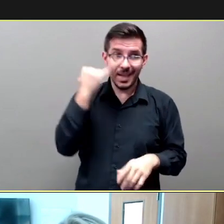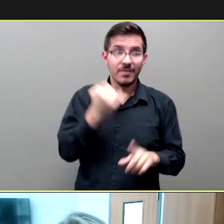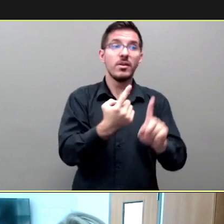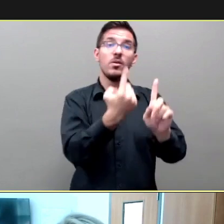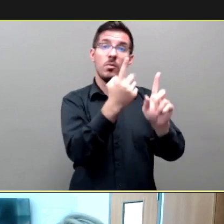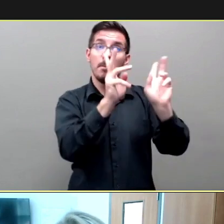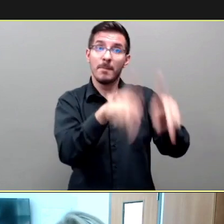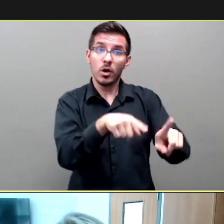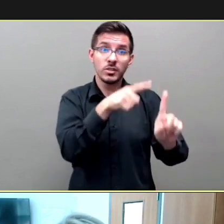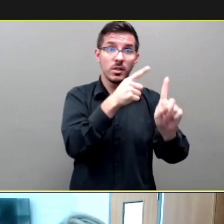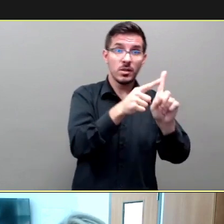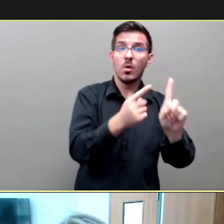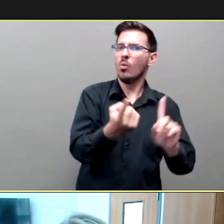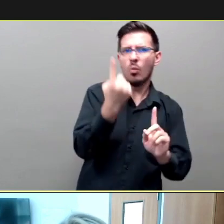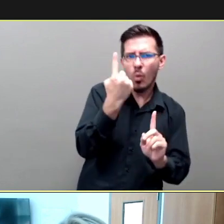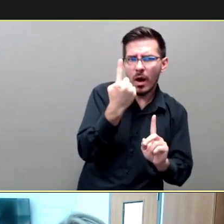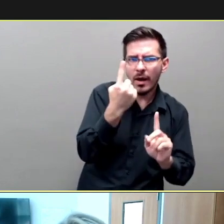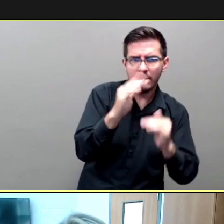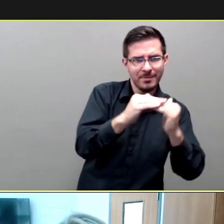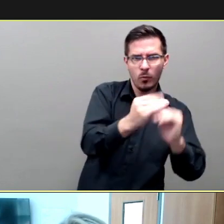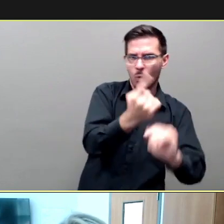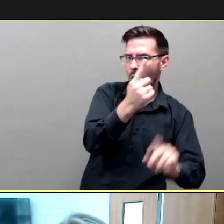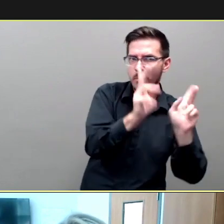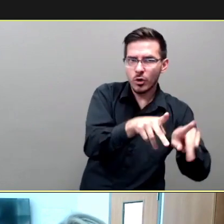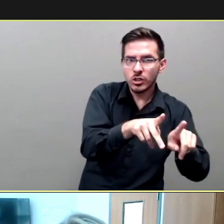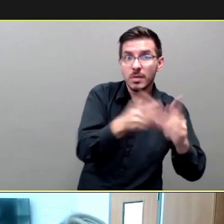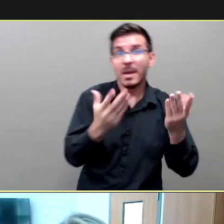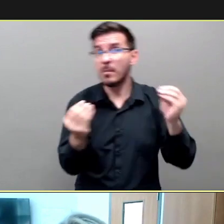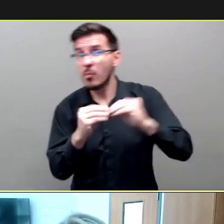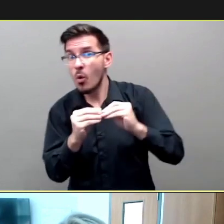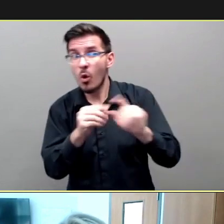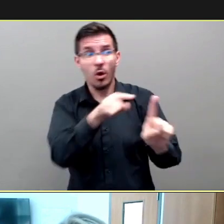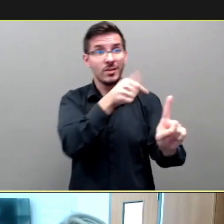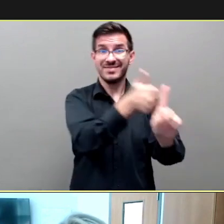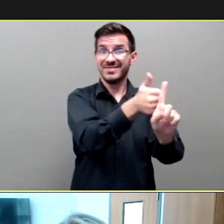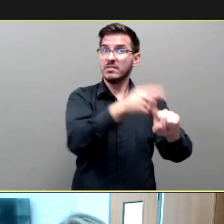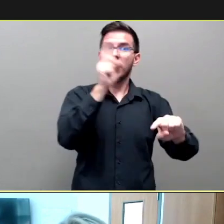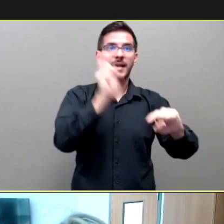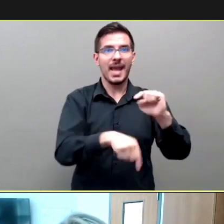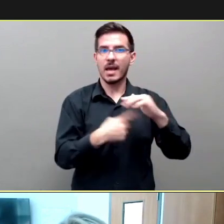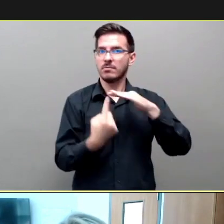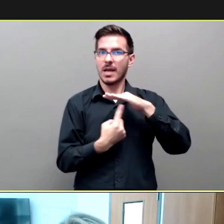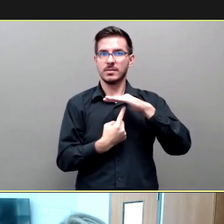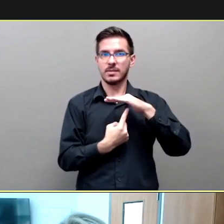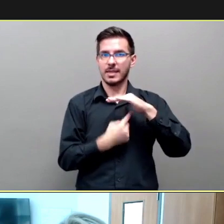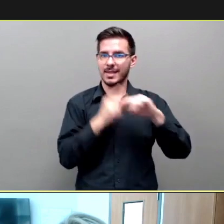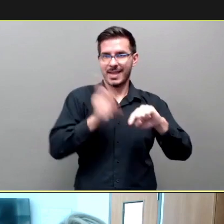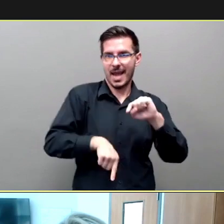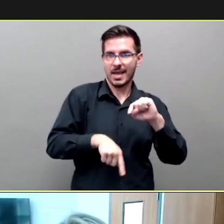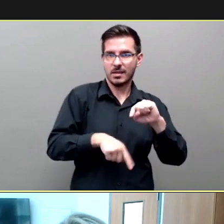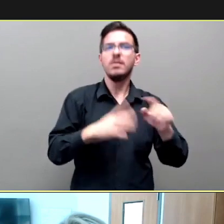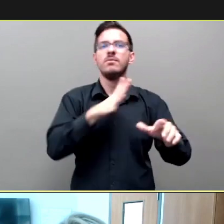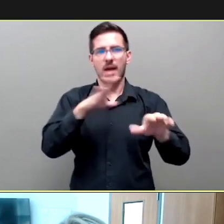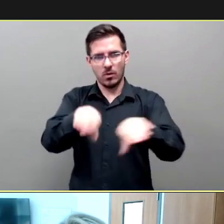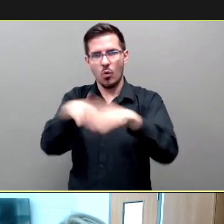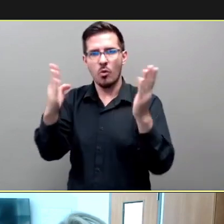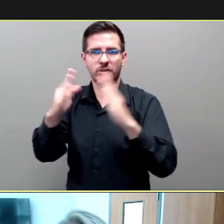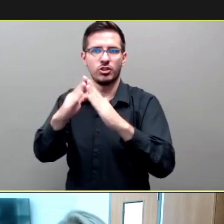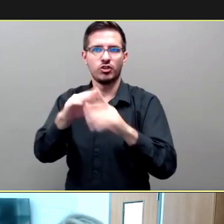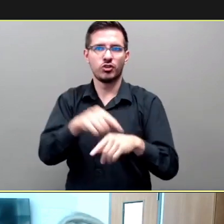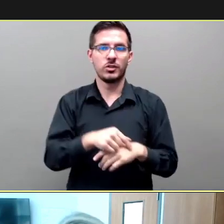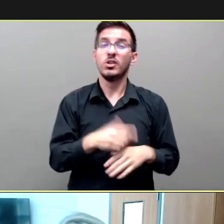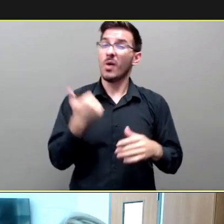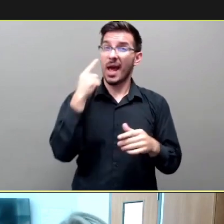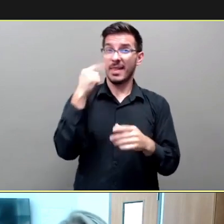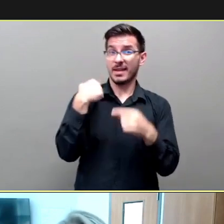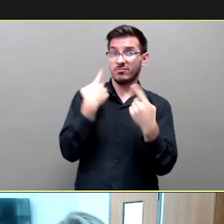isolate. And that's a particular issue. And I think New Mexico has done an amazing job. And I want to thank Angela Madrano, who's